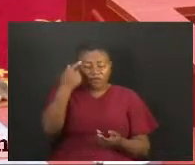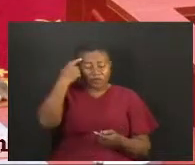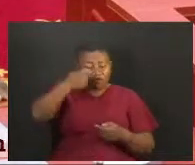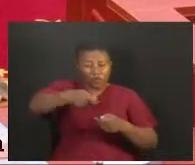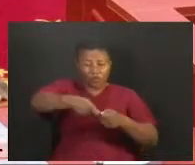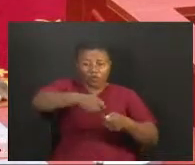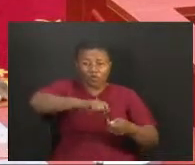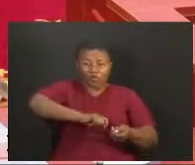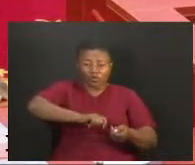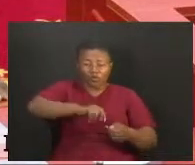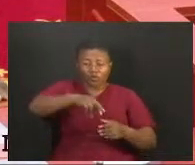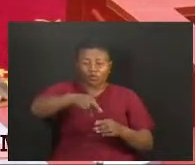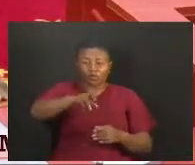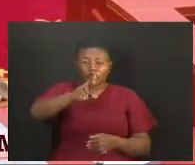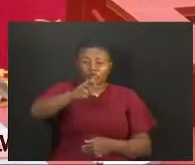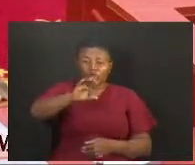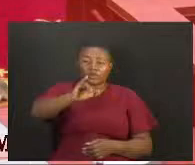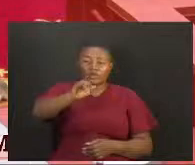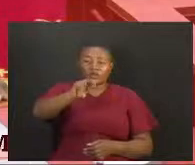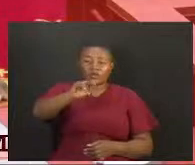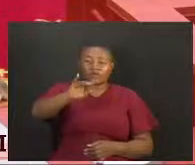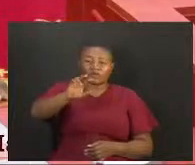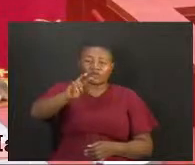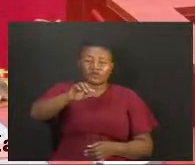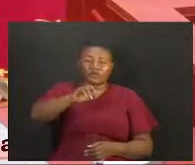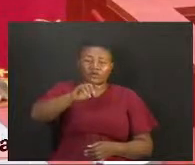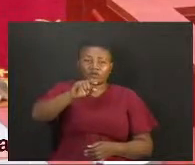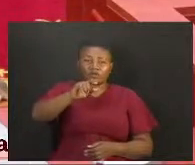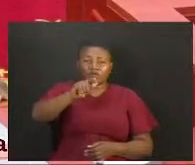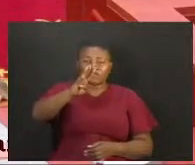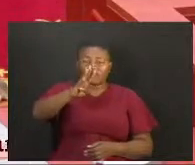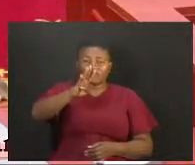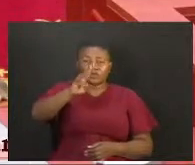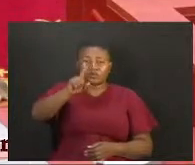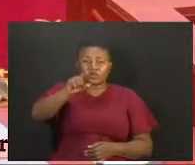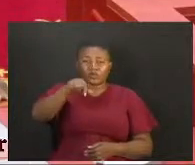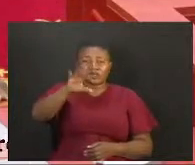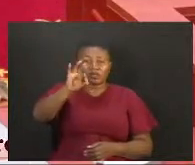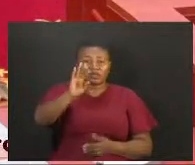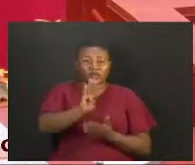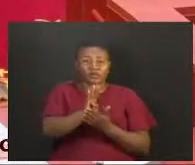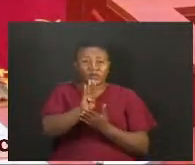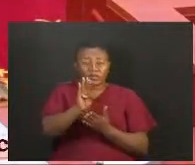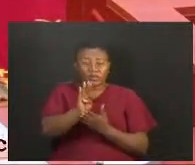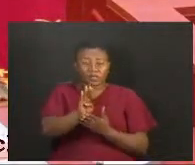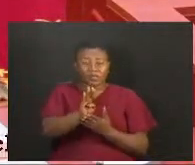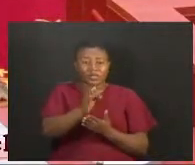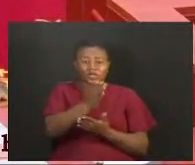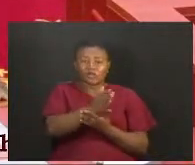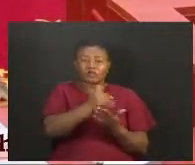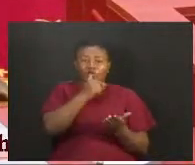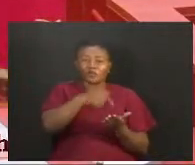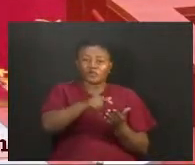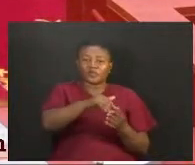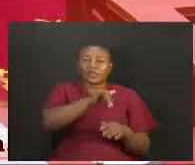worth 49.2 billion and bank transfer advice at the Controller Accountant General